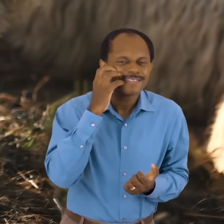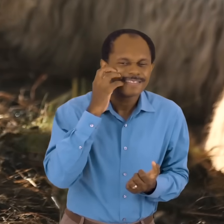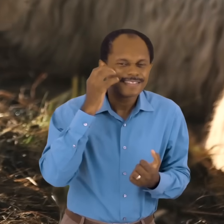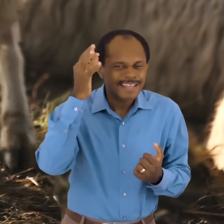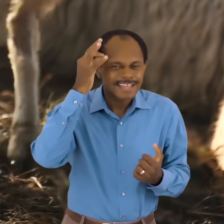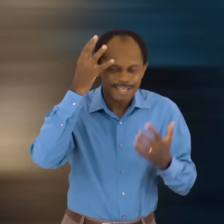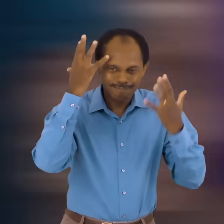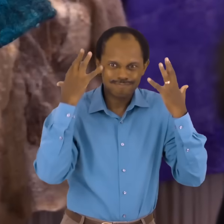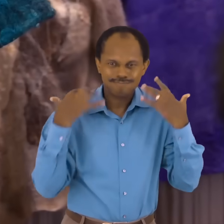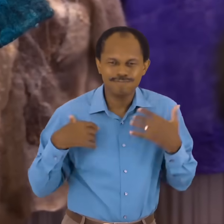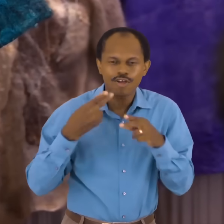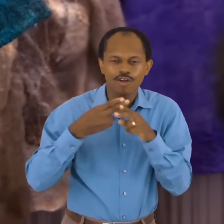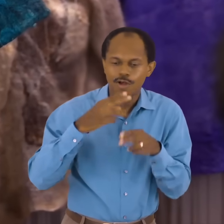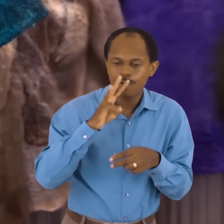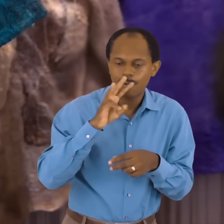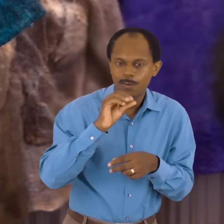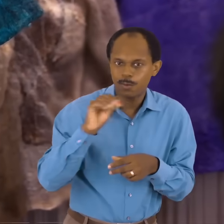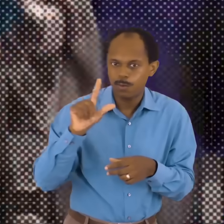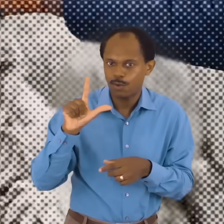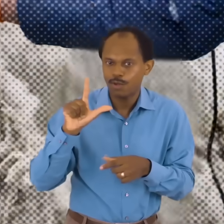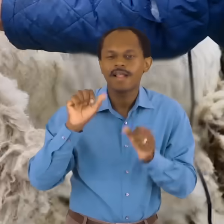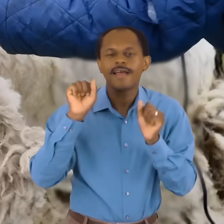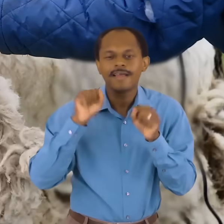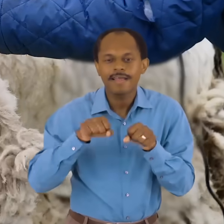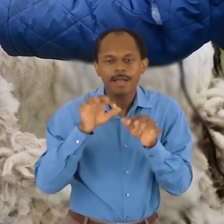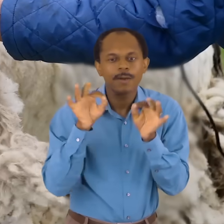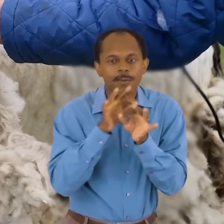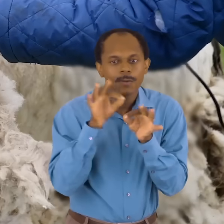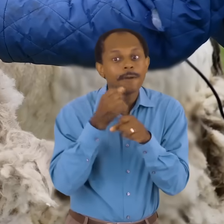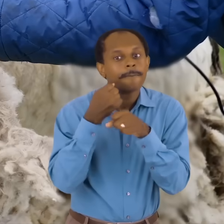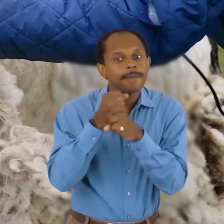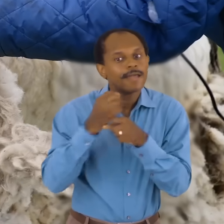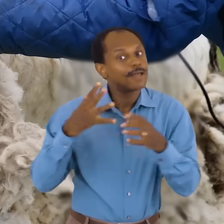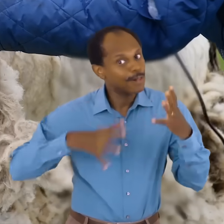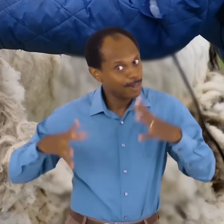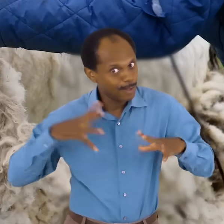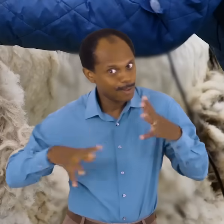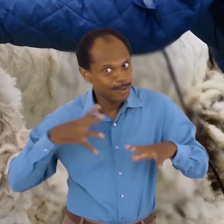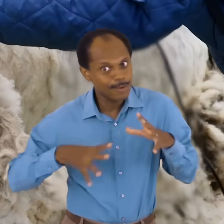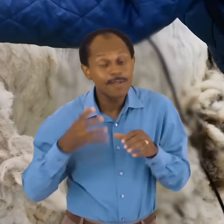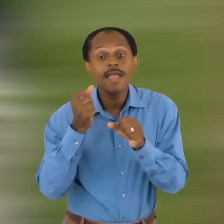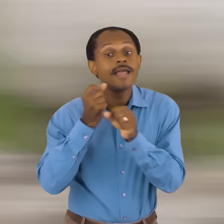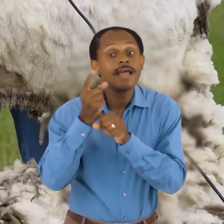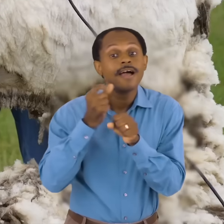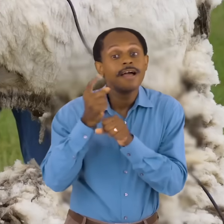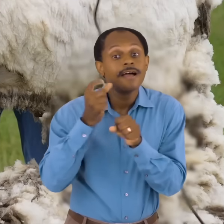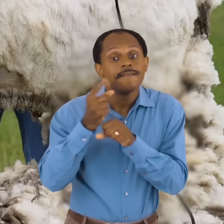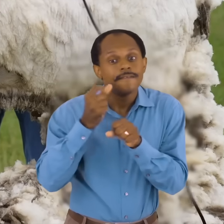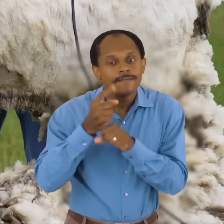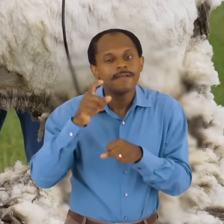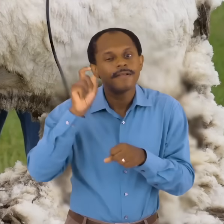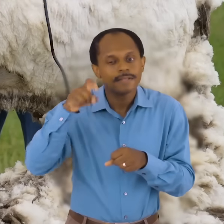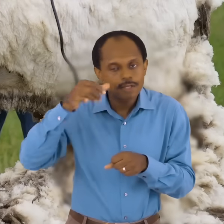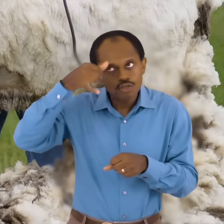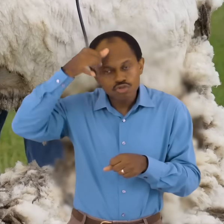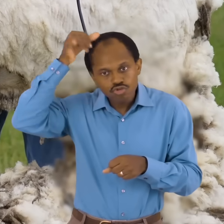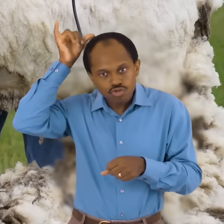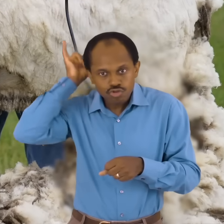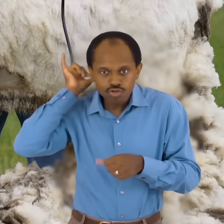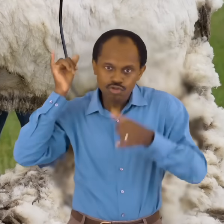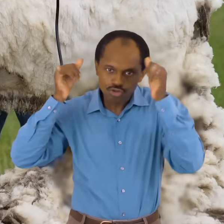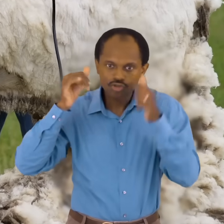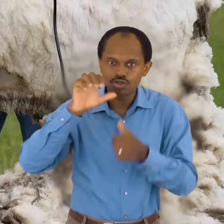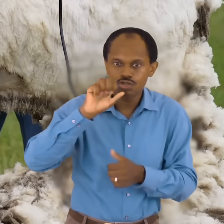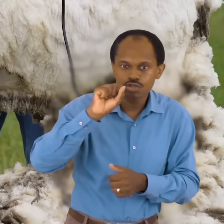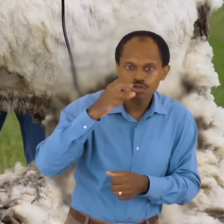can be used to make clothing once a year sheep are sheared which means that they get